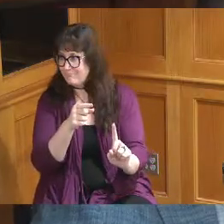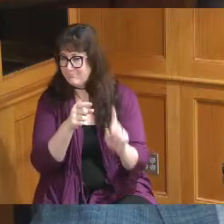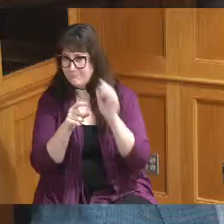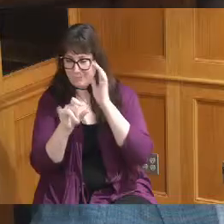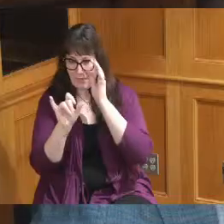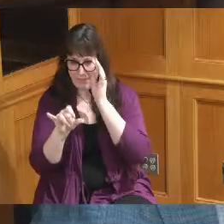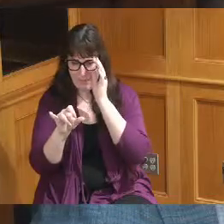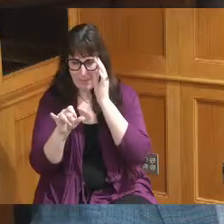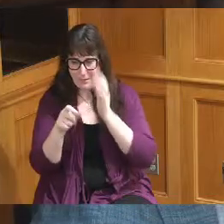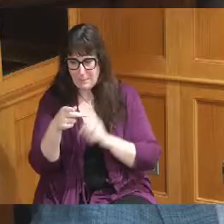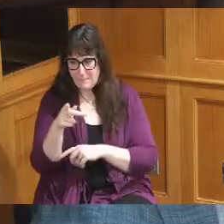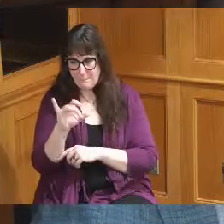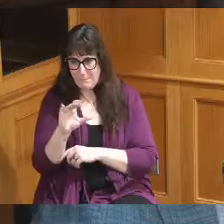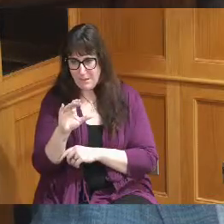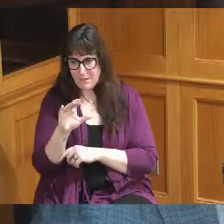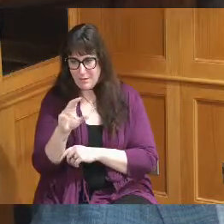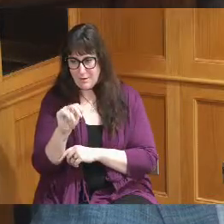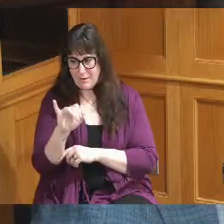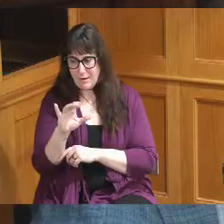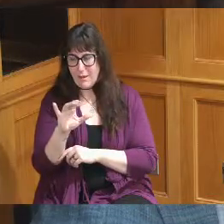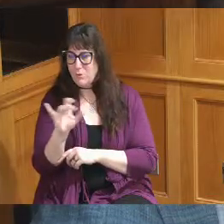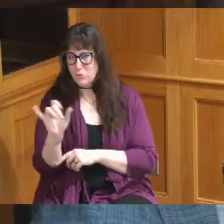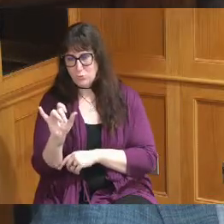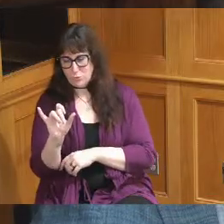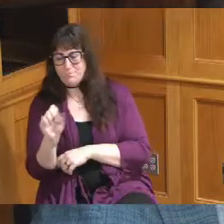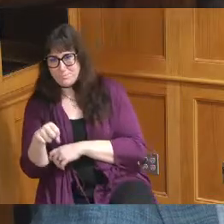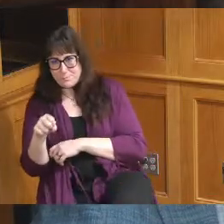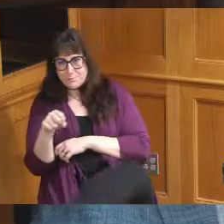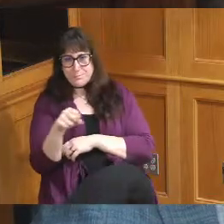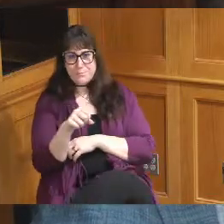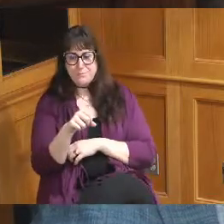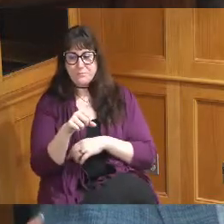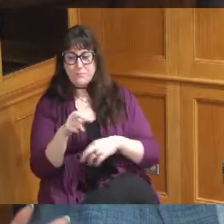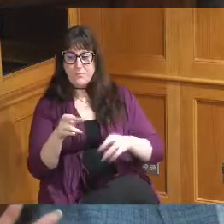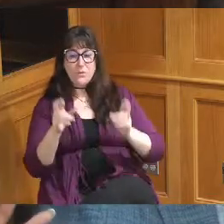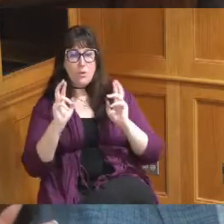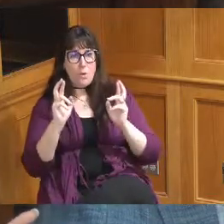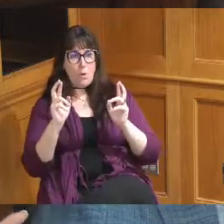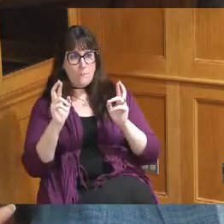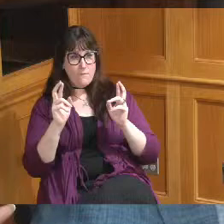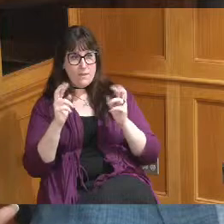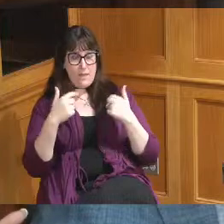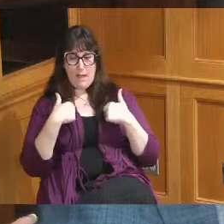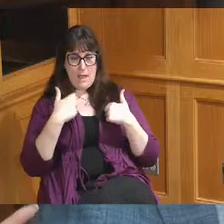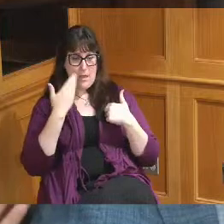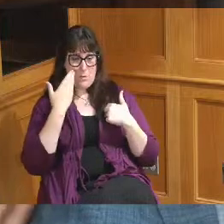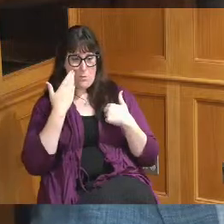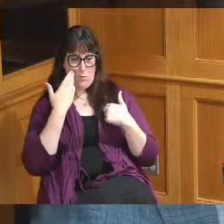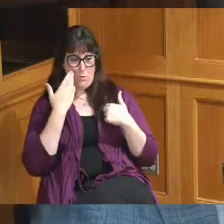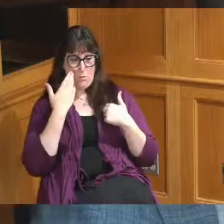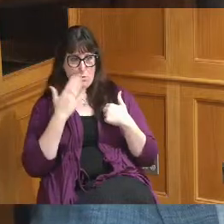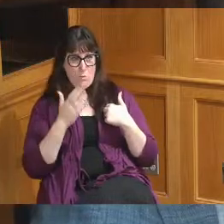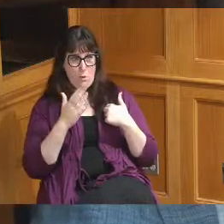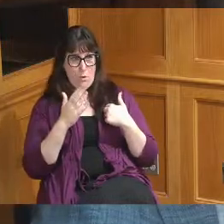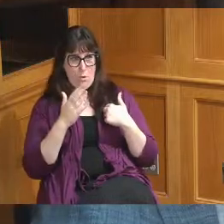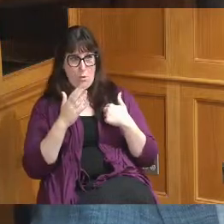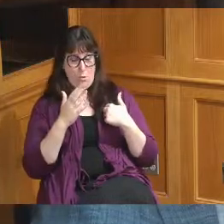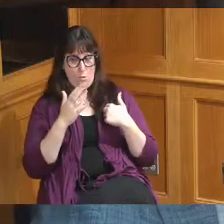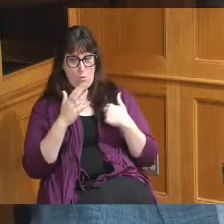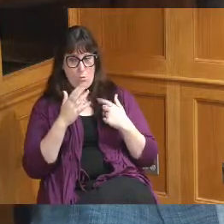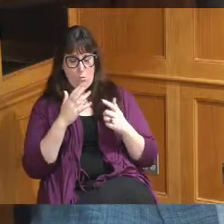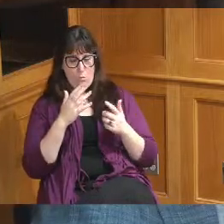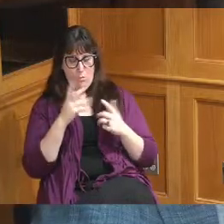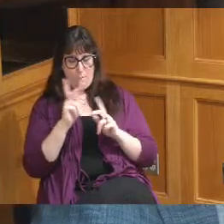hit that item, picnic. And then hopefully, I don't know all the people that's on here. You vetted them and those kind of